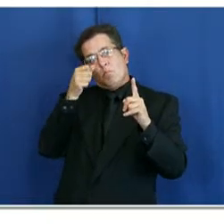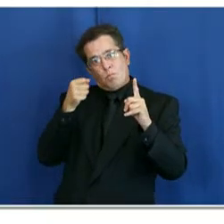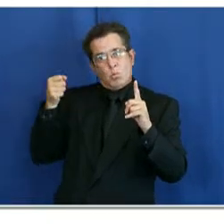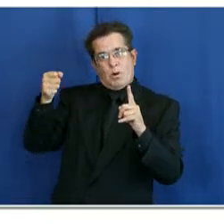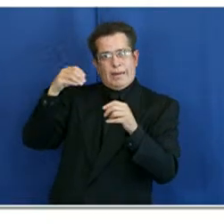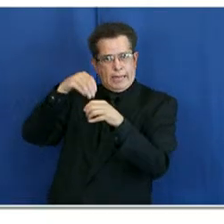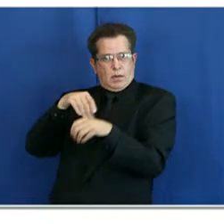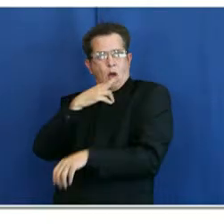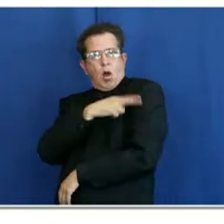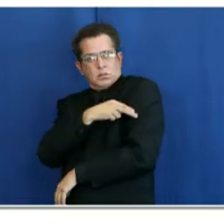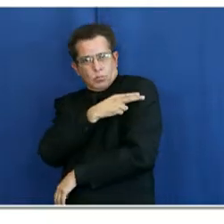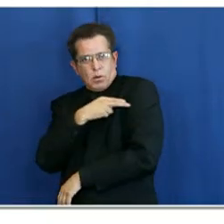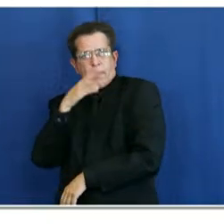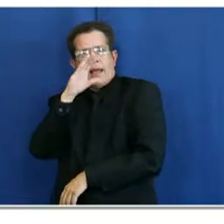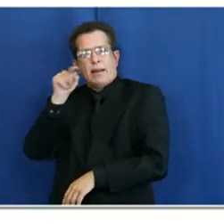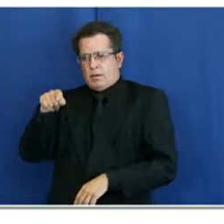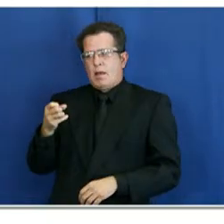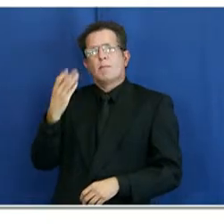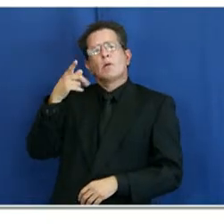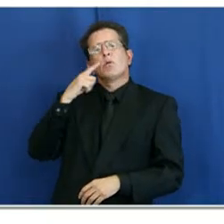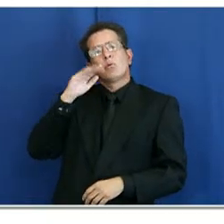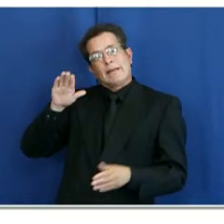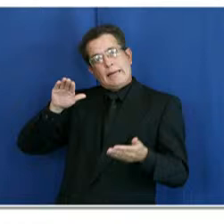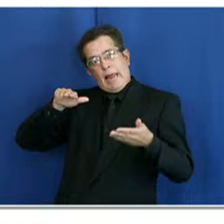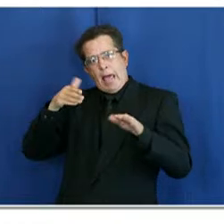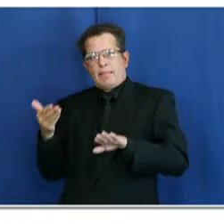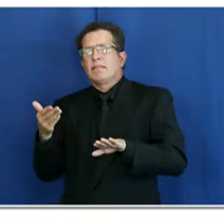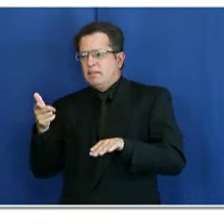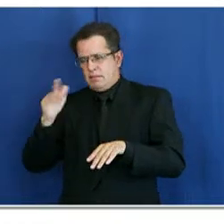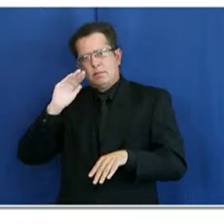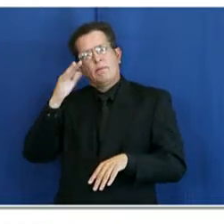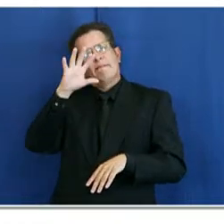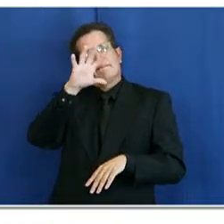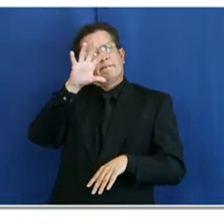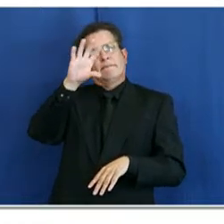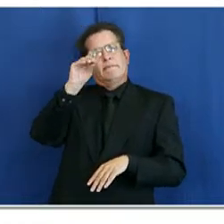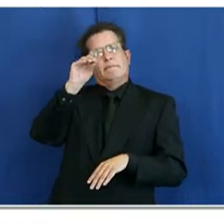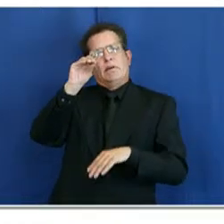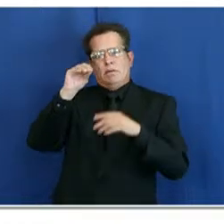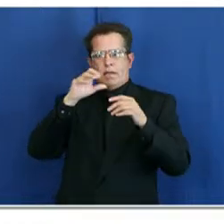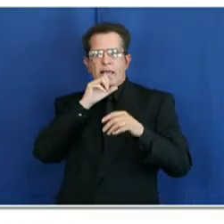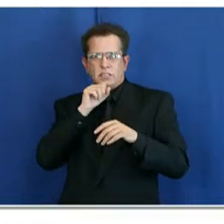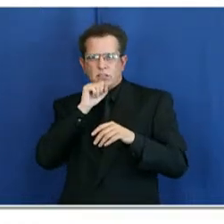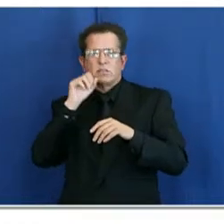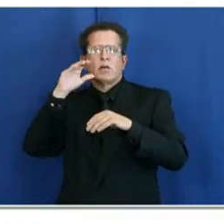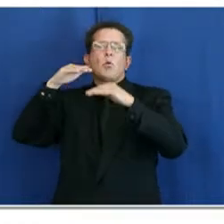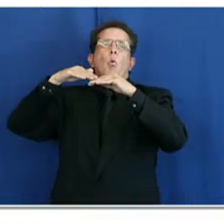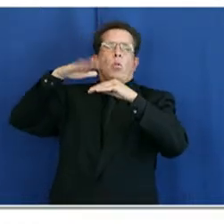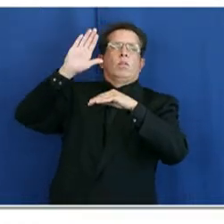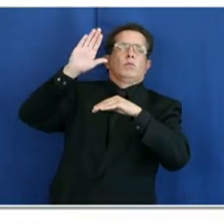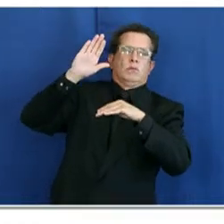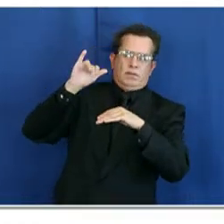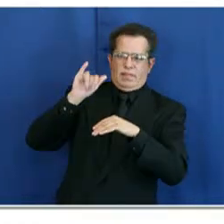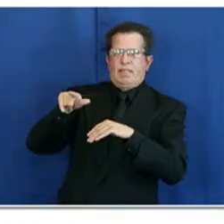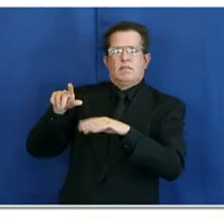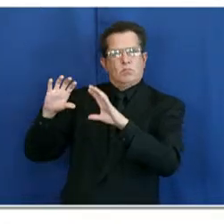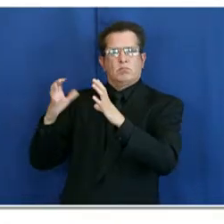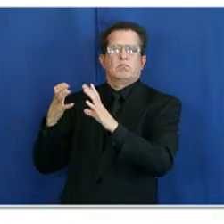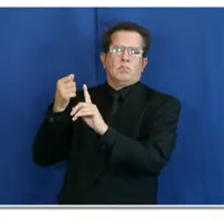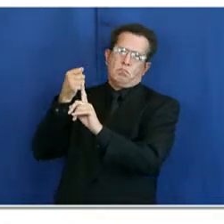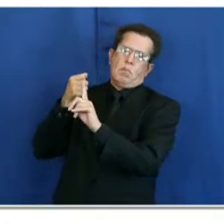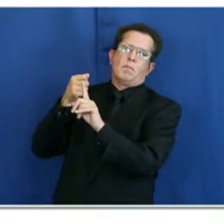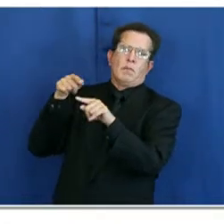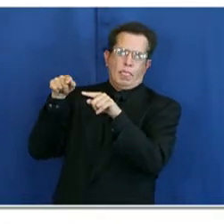hospitalizations and even with the deaths, those are individuals that are 50 years of age and older.